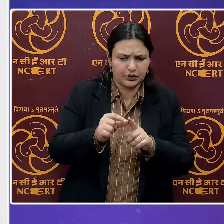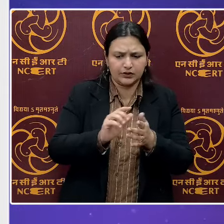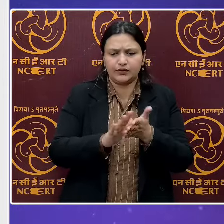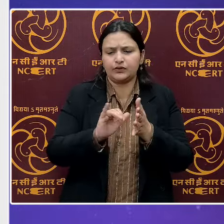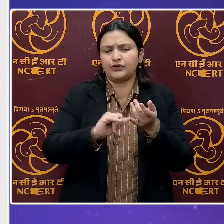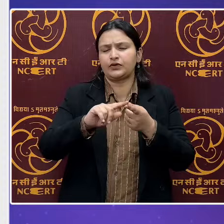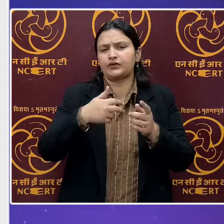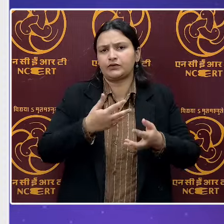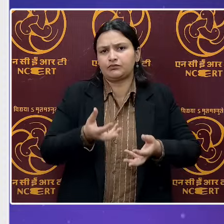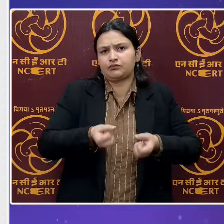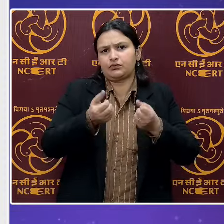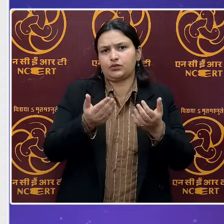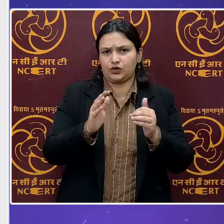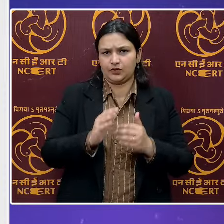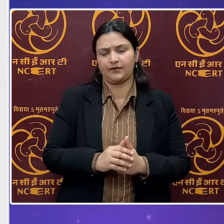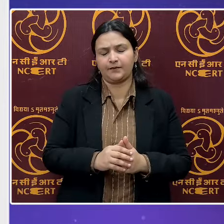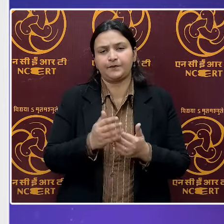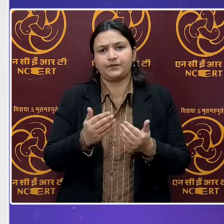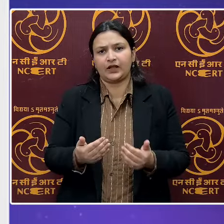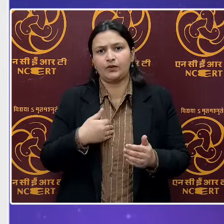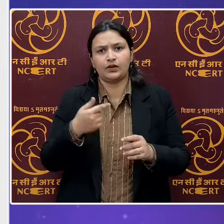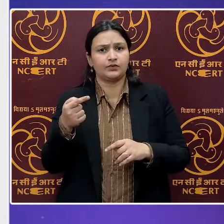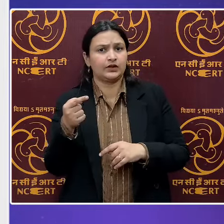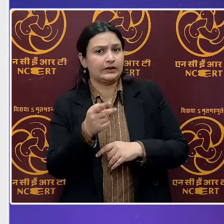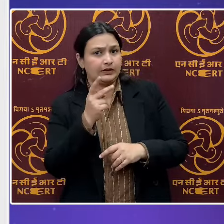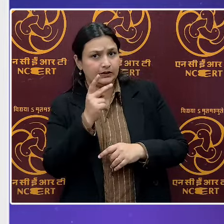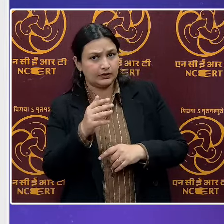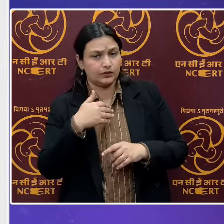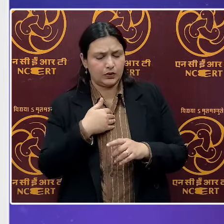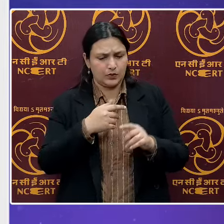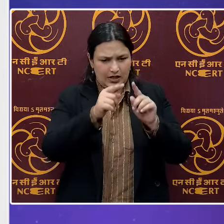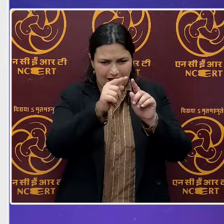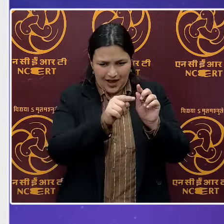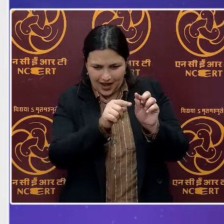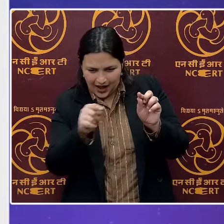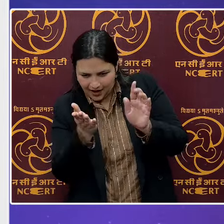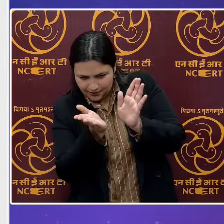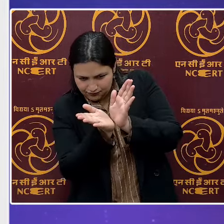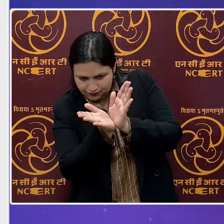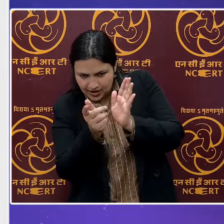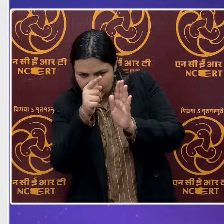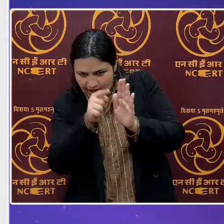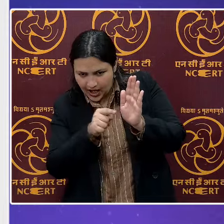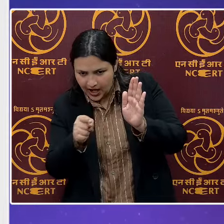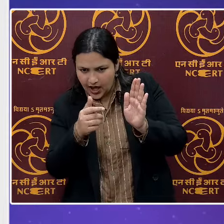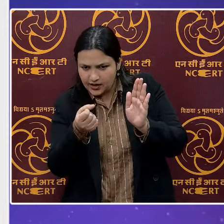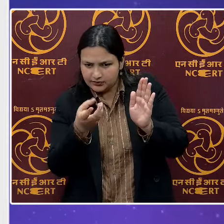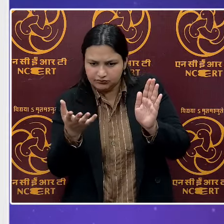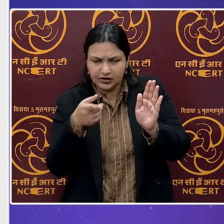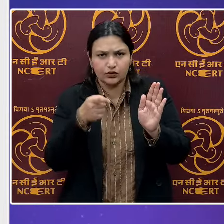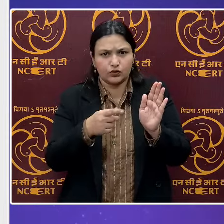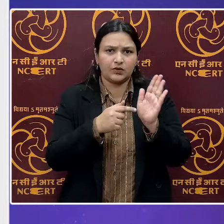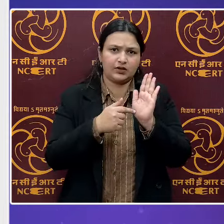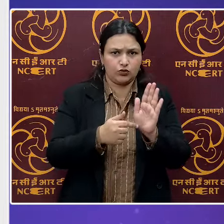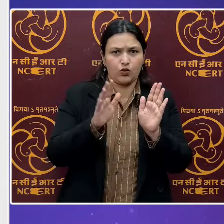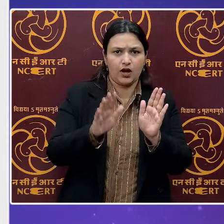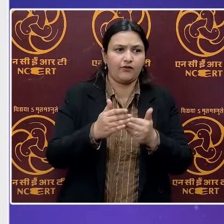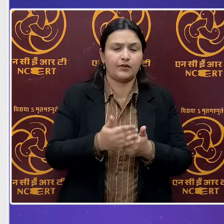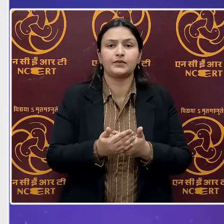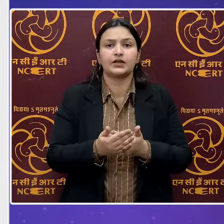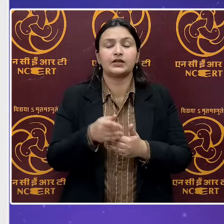the expression, just see how much is the angle along with the sign that is written there. That is omega t is